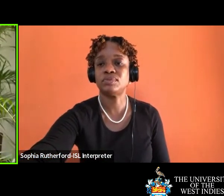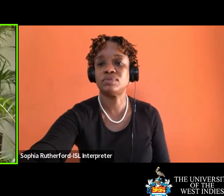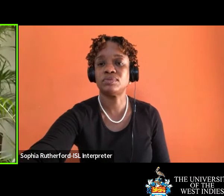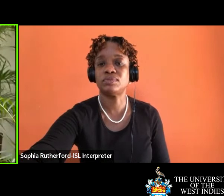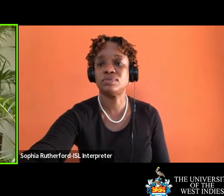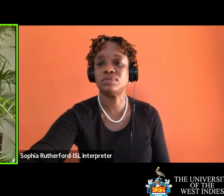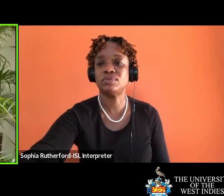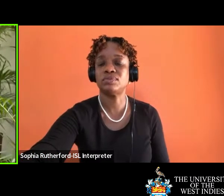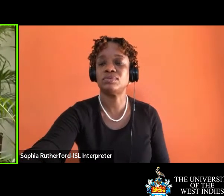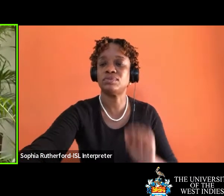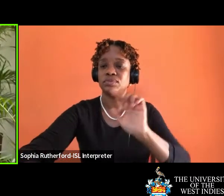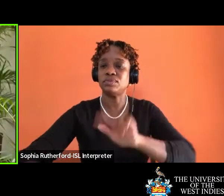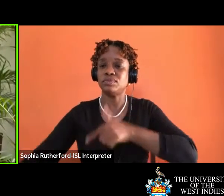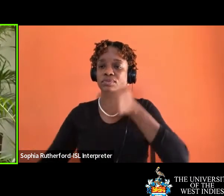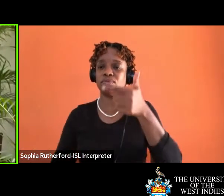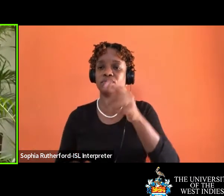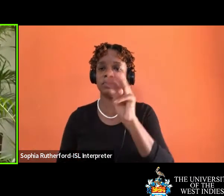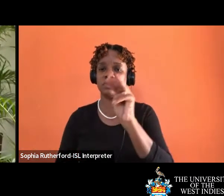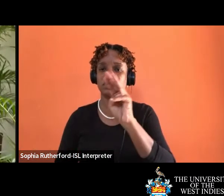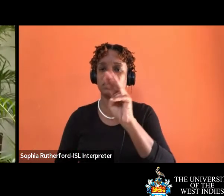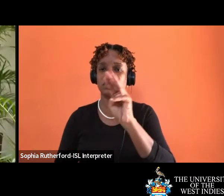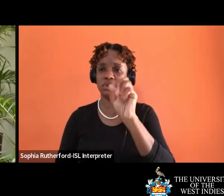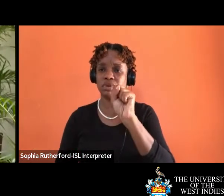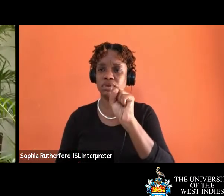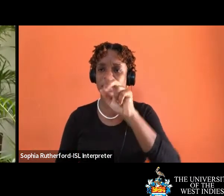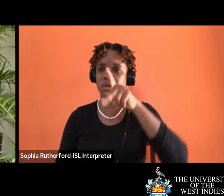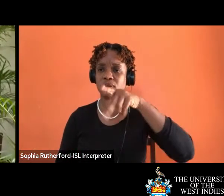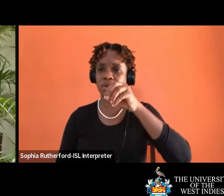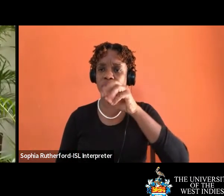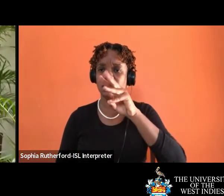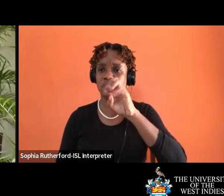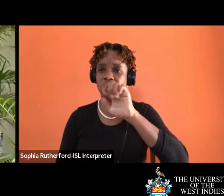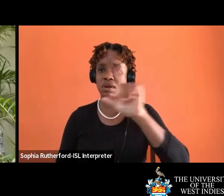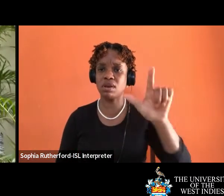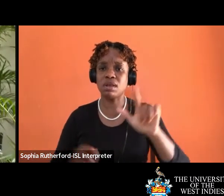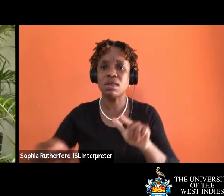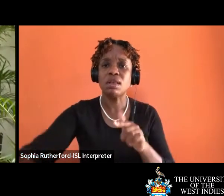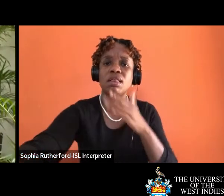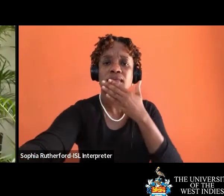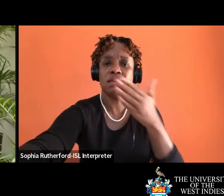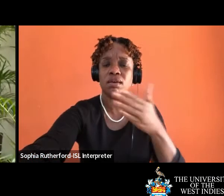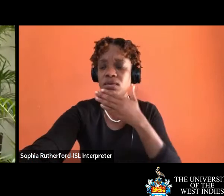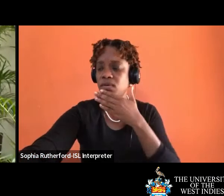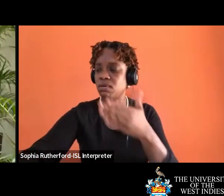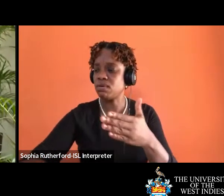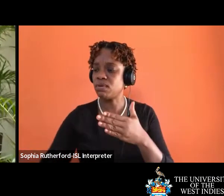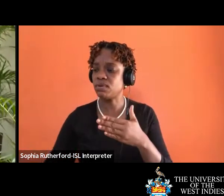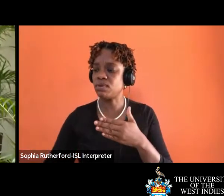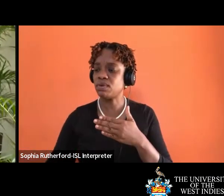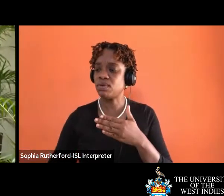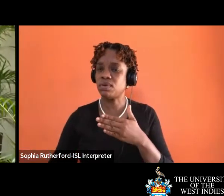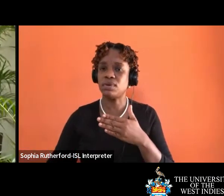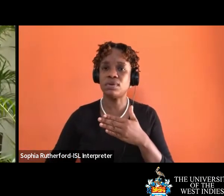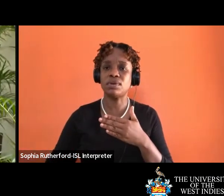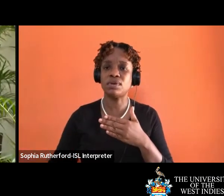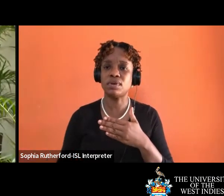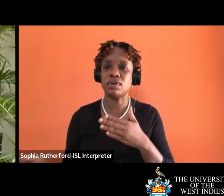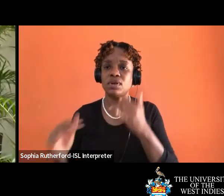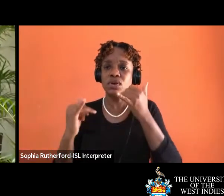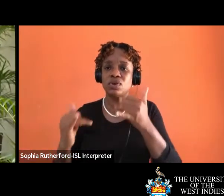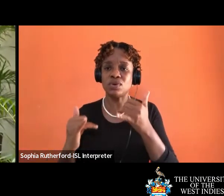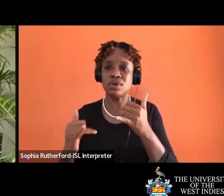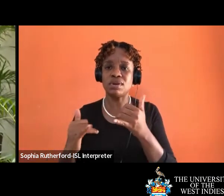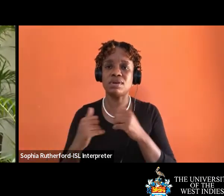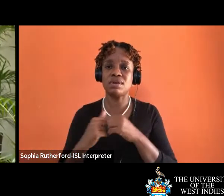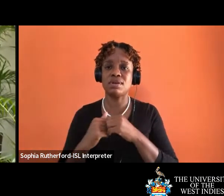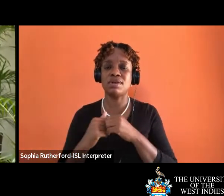It's over to you now, Ms. Powell. Yes, Tamisha? thank you very much. Thank you. We traveled today with our